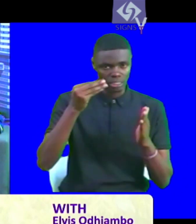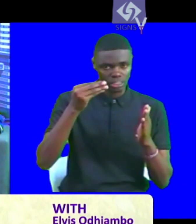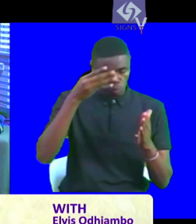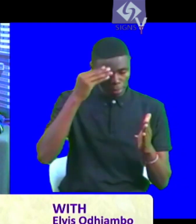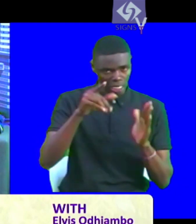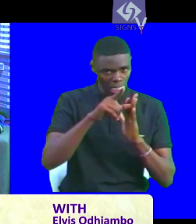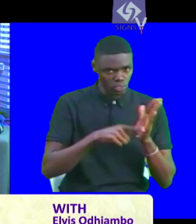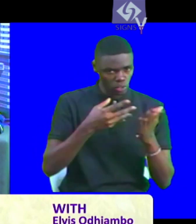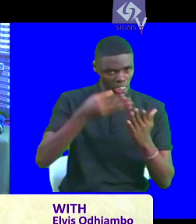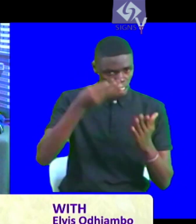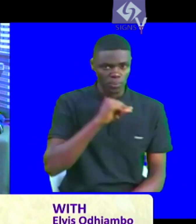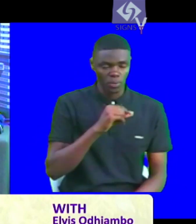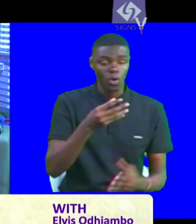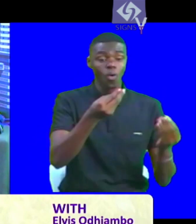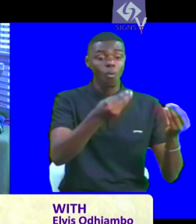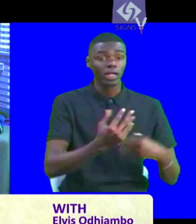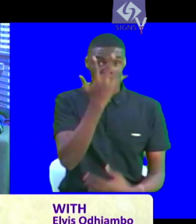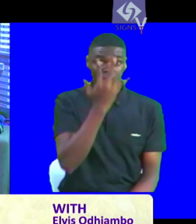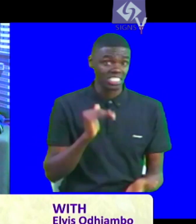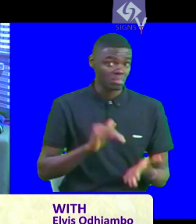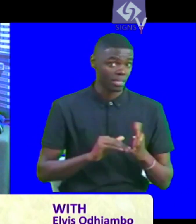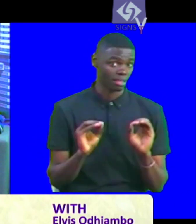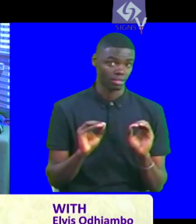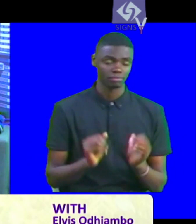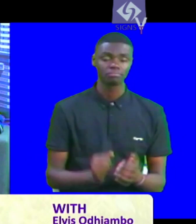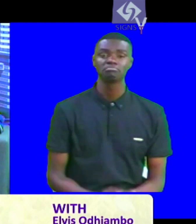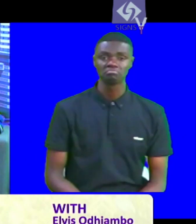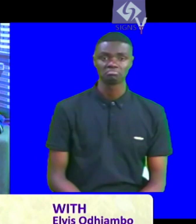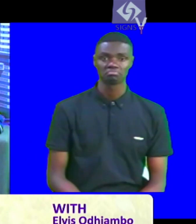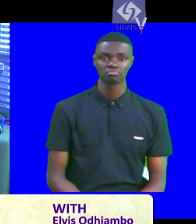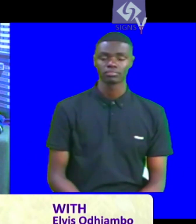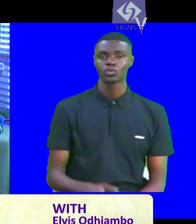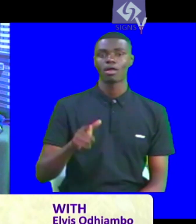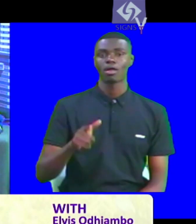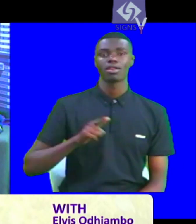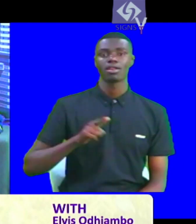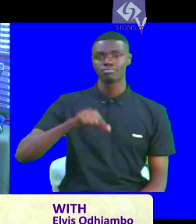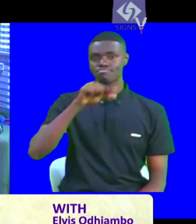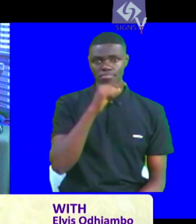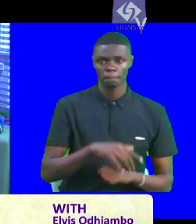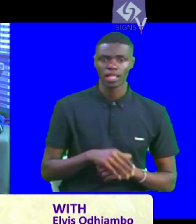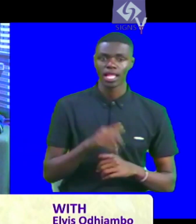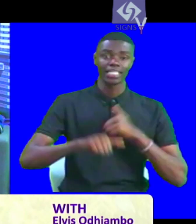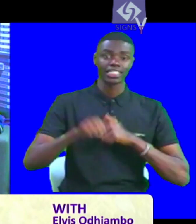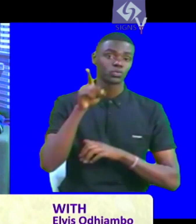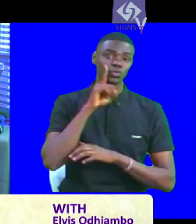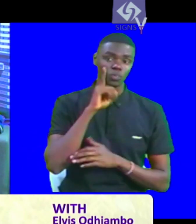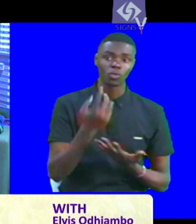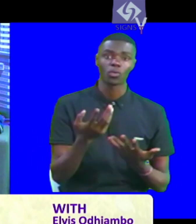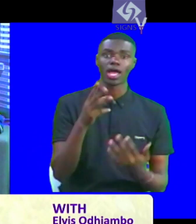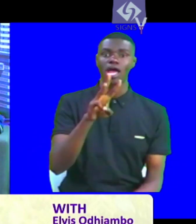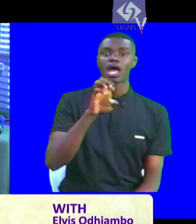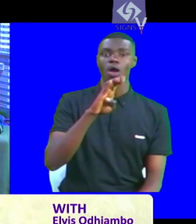Man City. Right. Hawatatupea shame kama ile yenye tulipewa. Hapo sawa. Yeah. Hapo sawa. Now ladies and gentlemen, of course the action